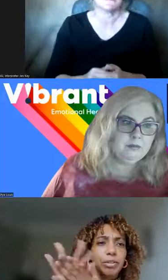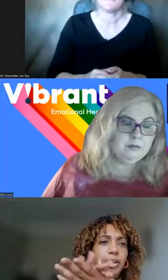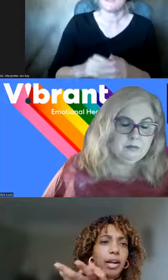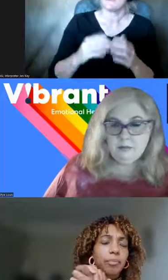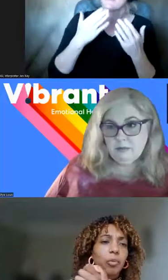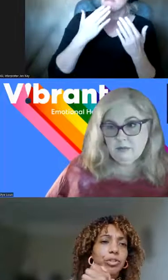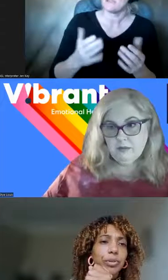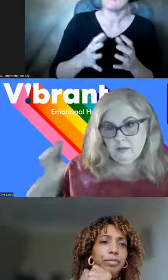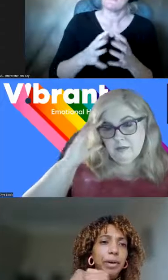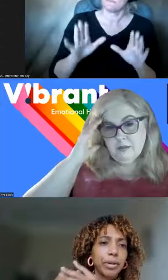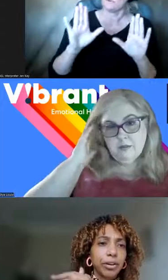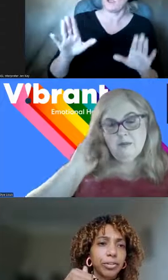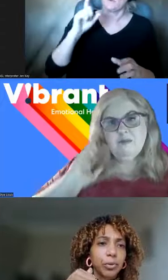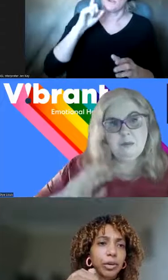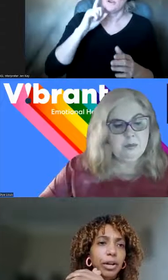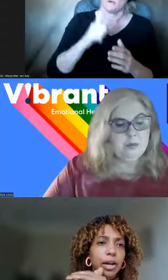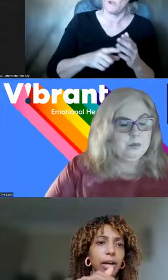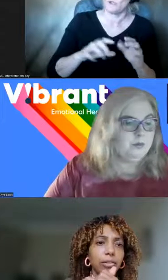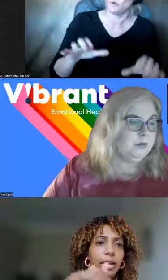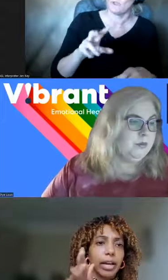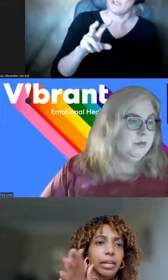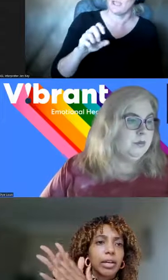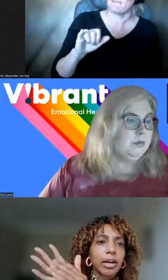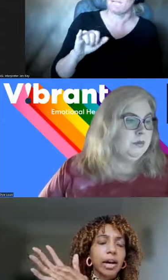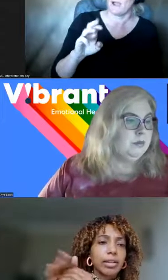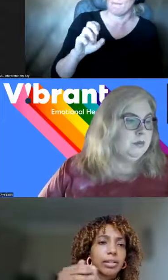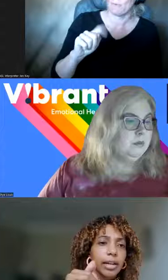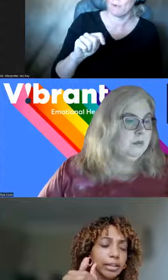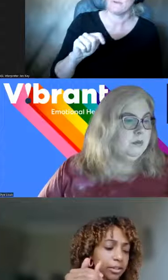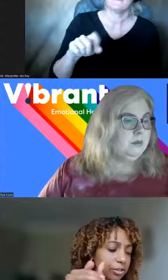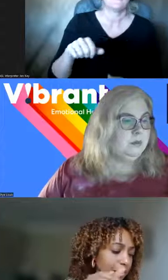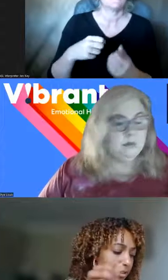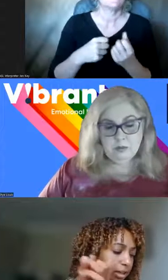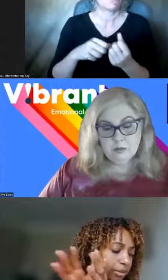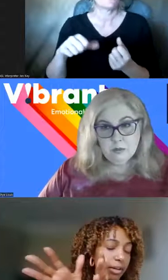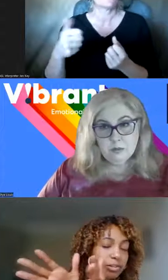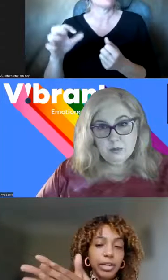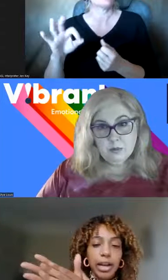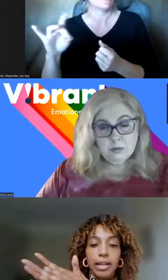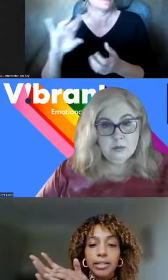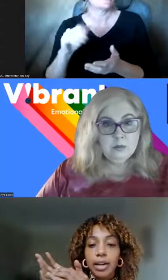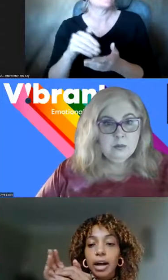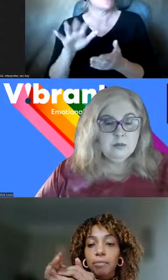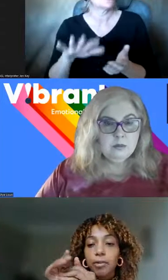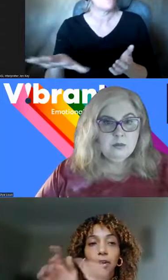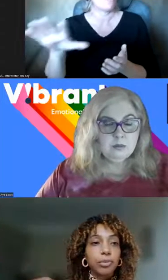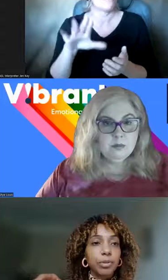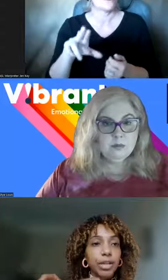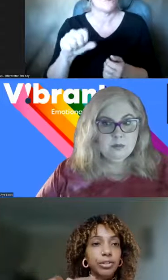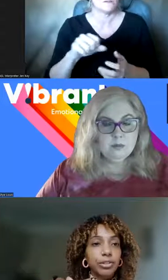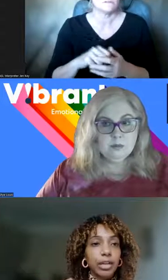the what you're doing at Vibrant and how you're supporting other 988 the 988 centers across the country. And for all